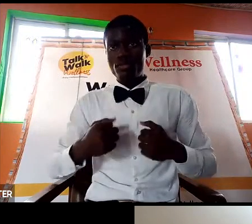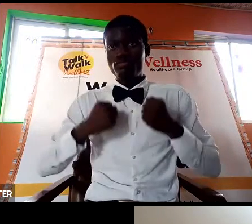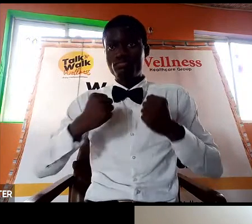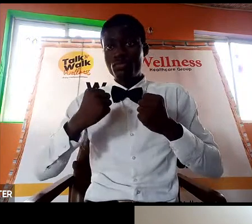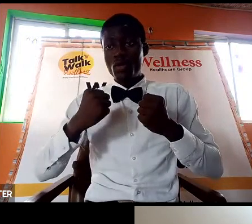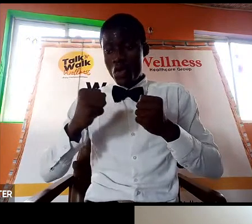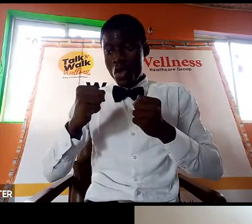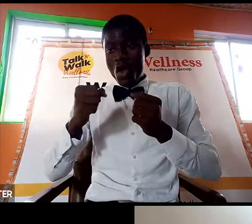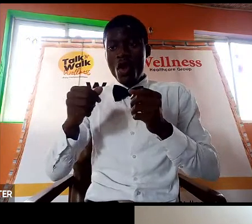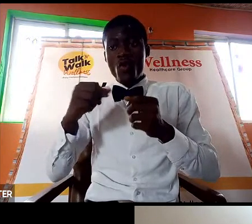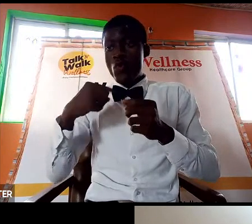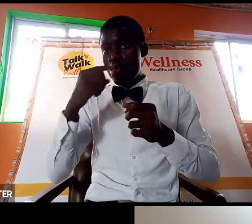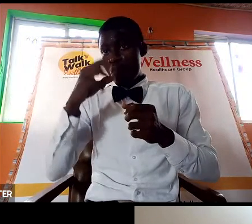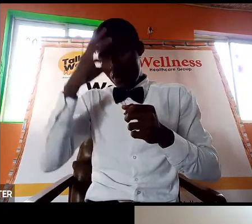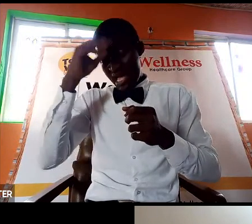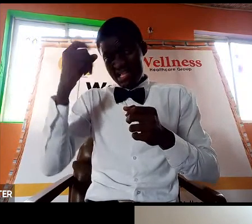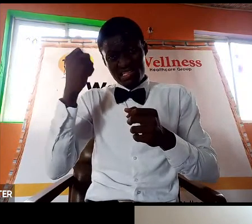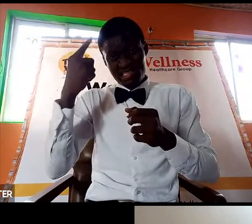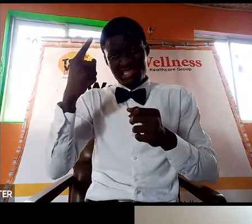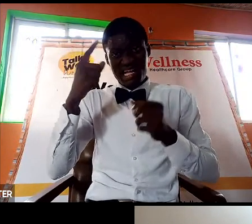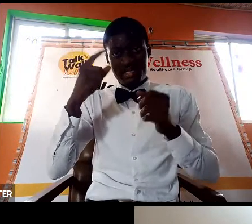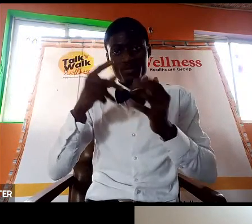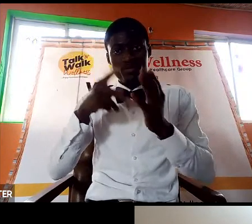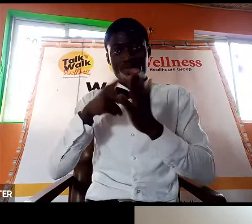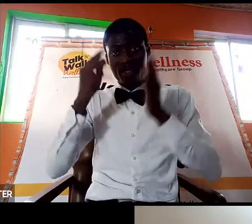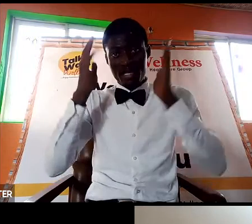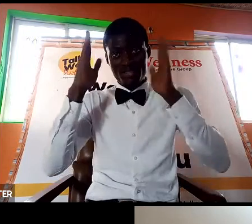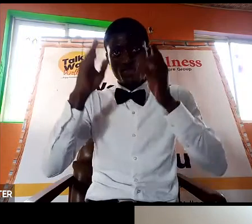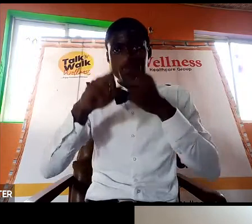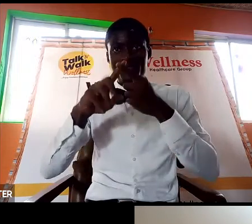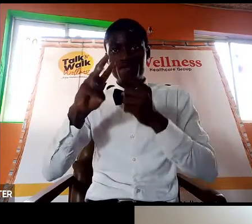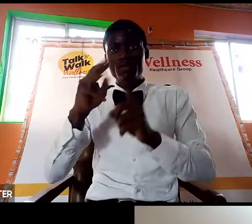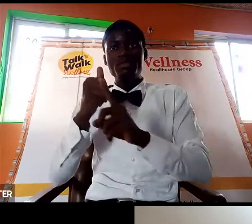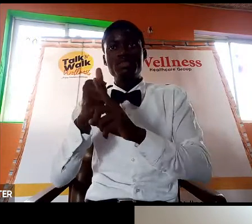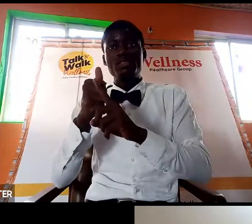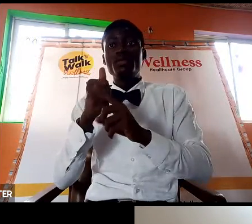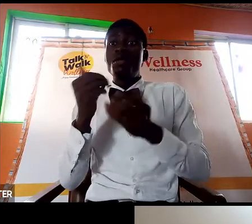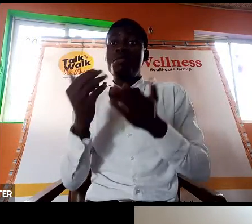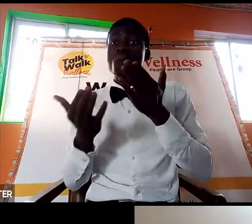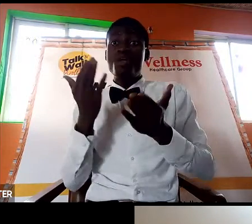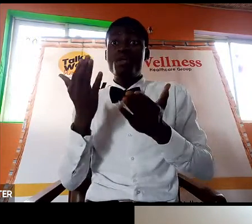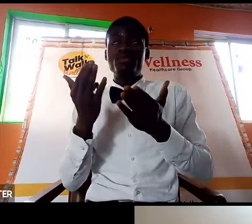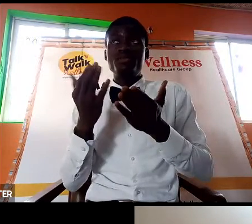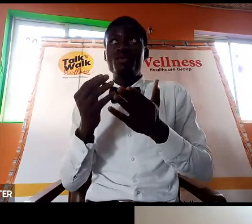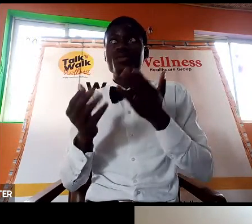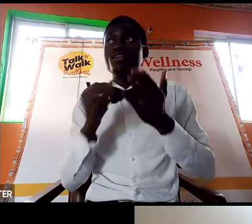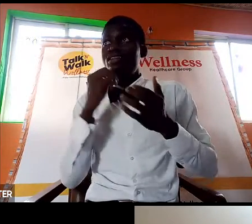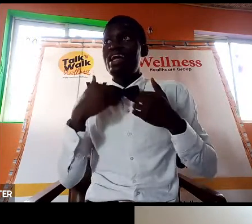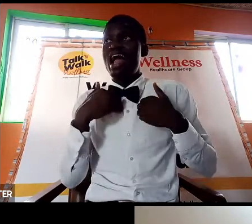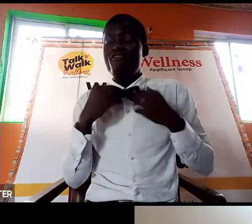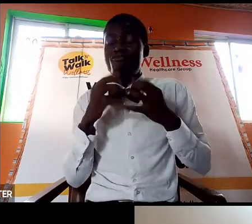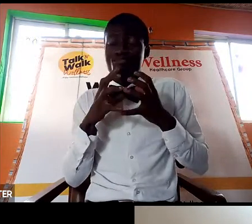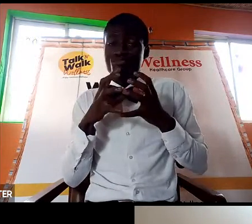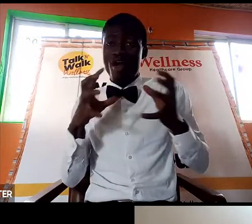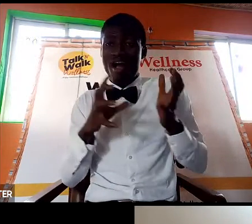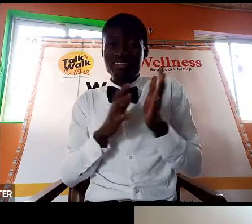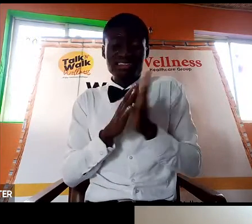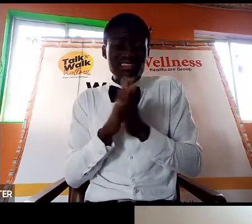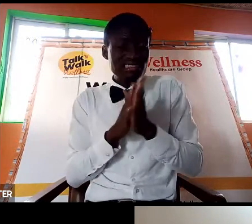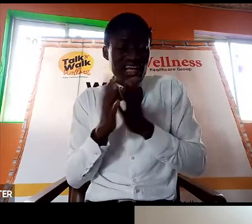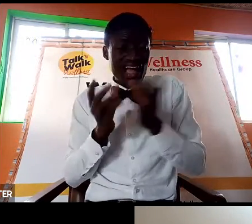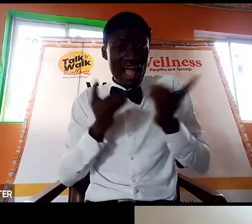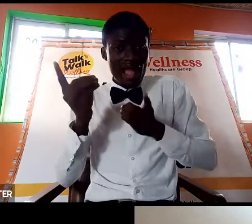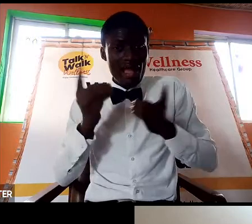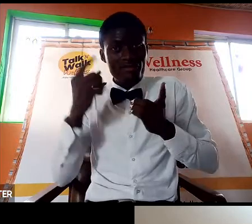not sick, he can actually have sex. He might not have as much drive as he used to have when he was younger, but it doesn't mean that the